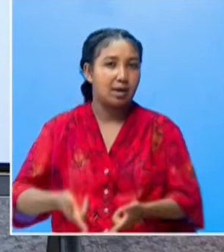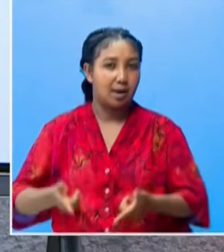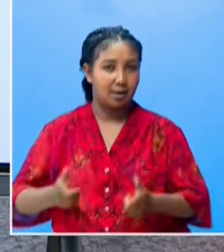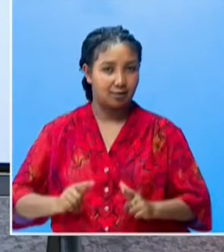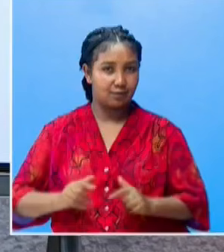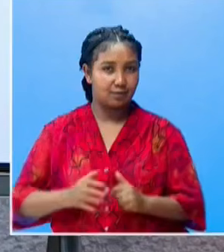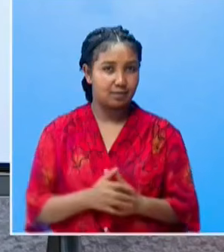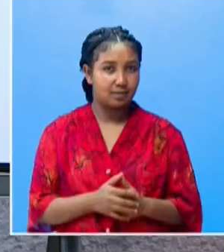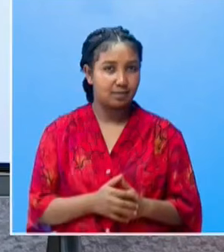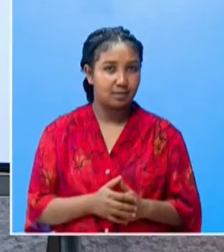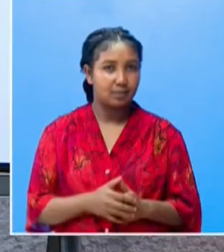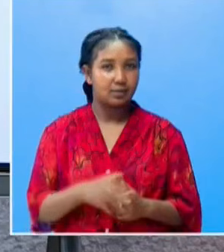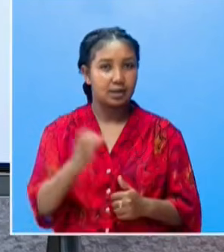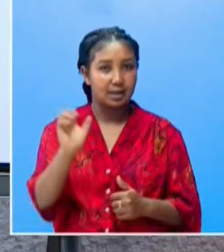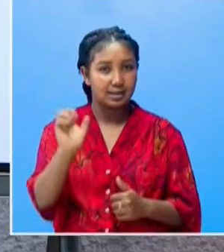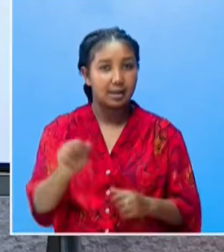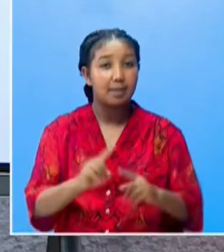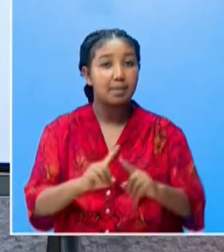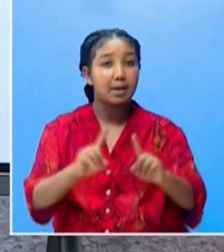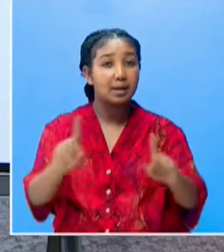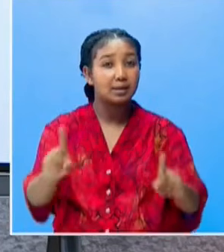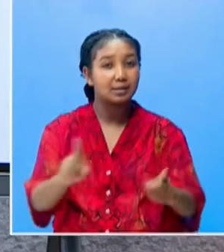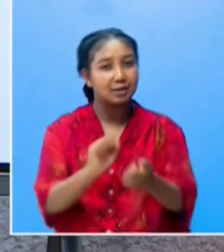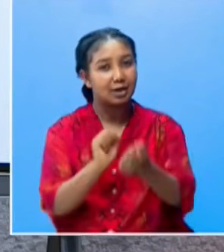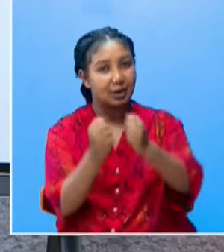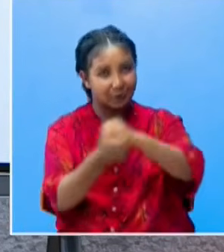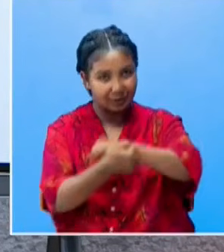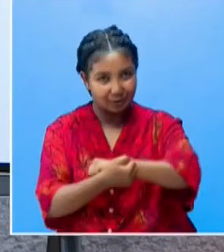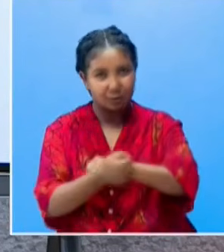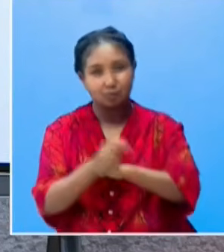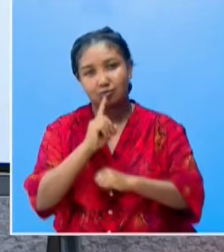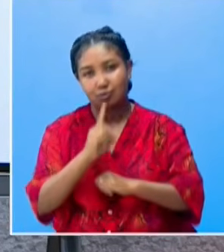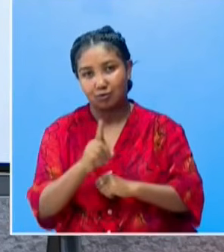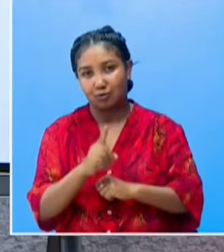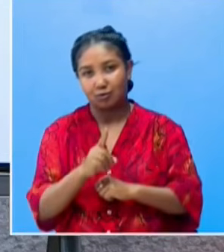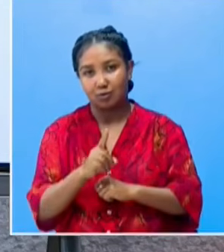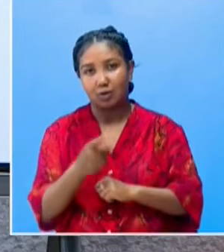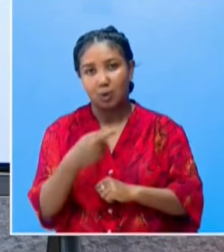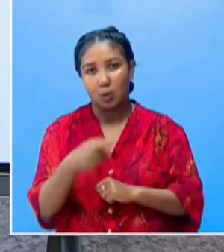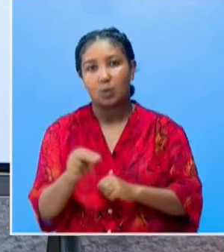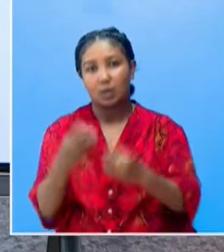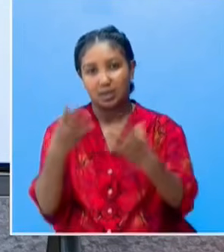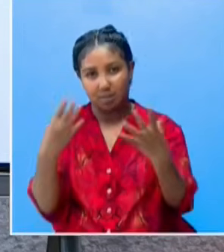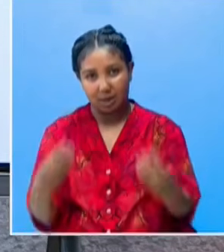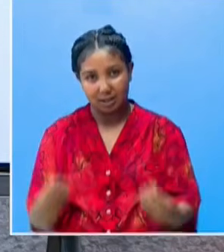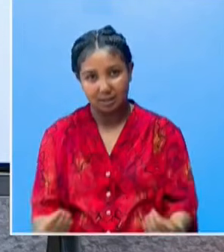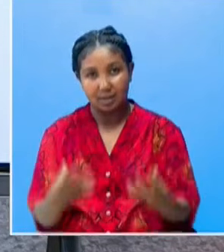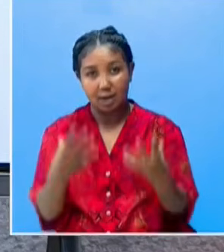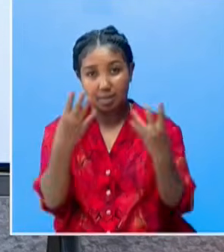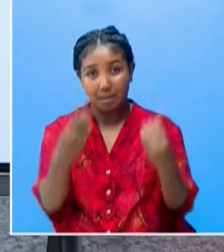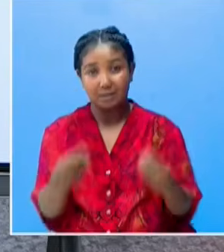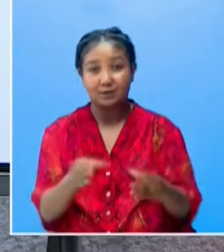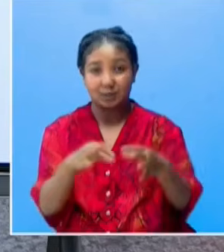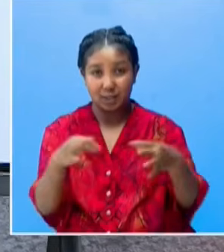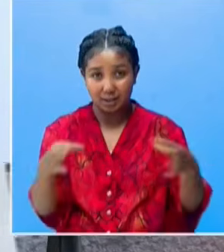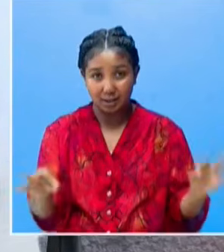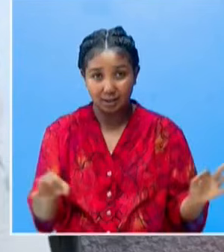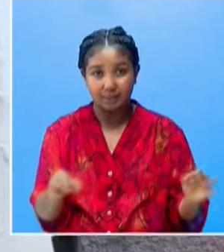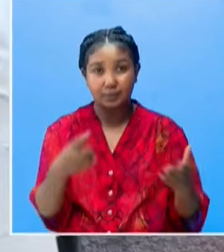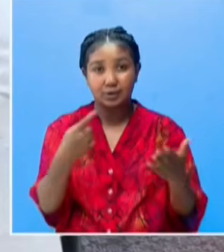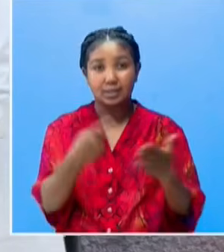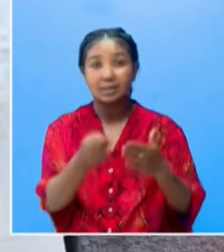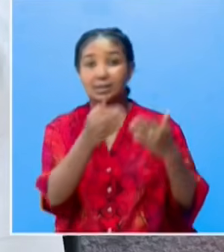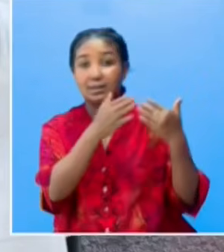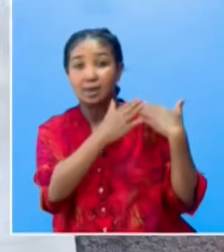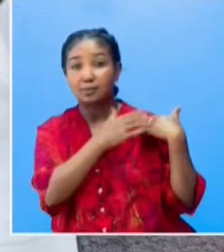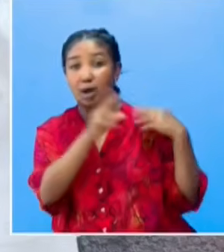right? Yes, but the reverse is also true when it comes to passive. In a passive sentence, these